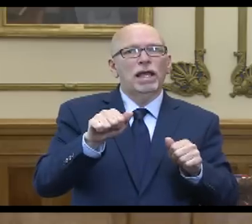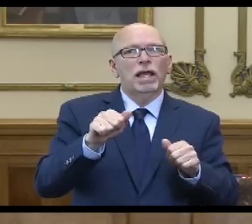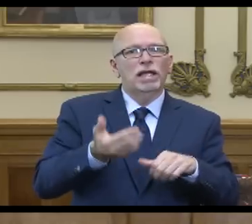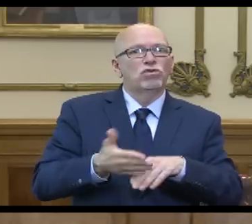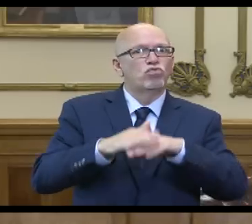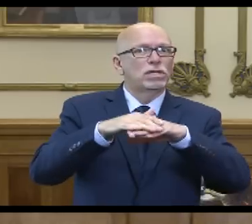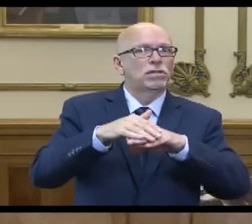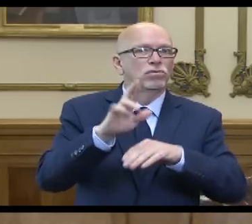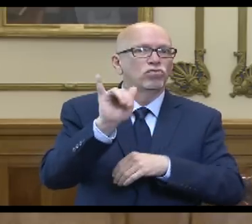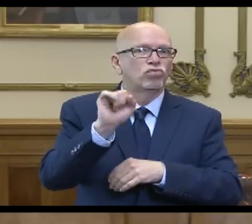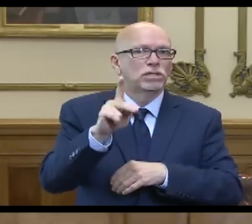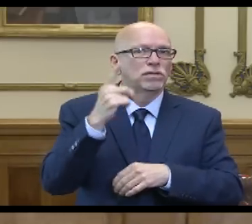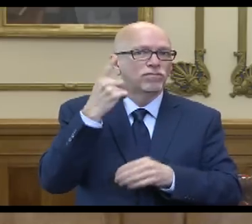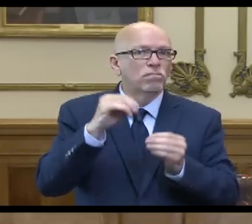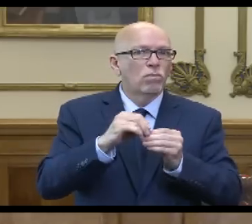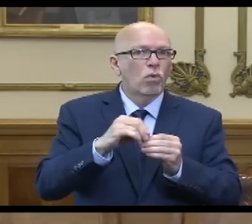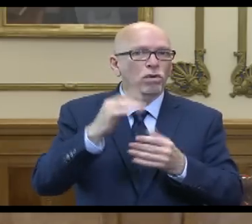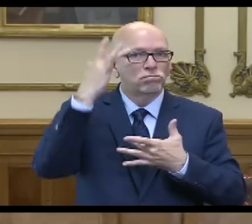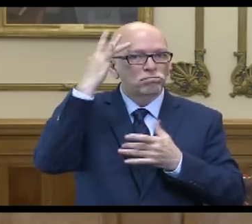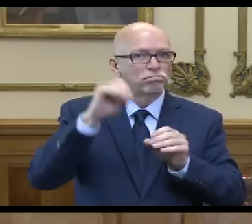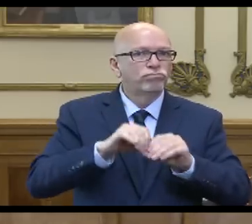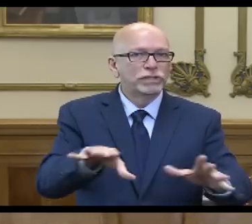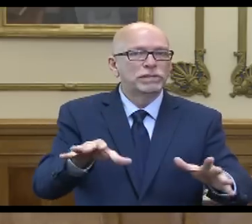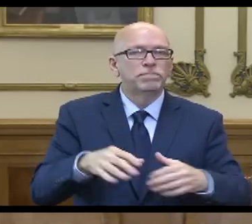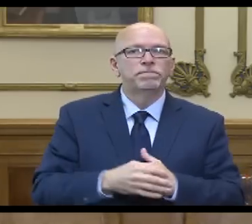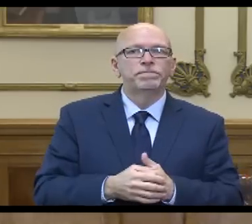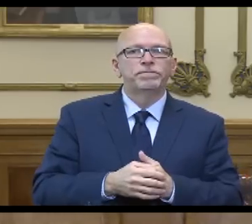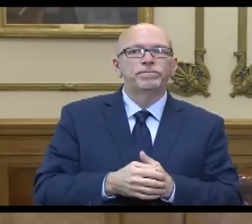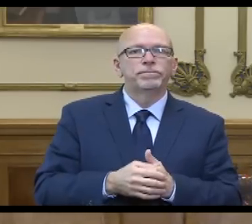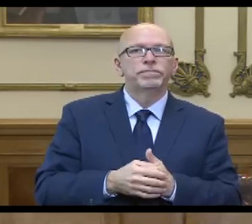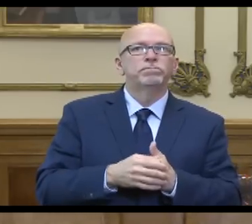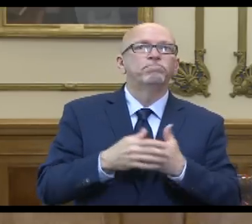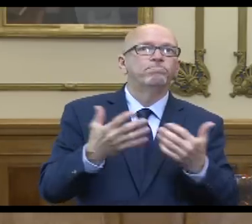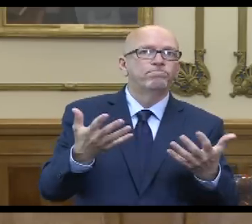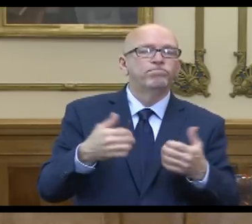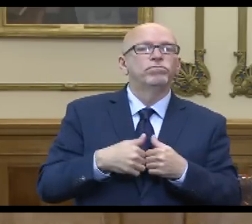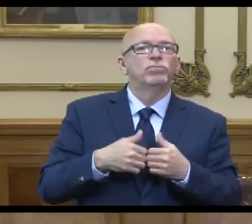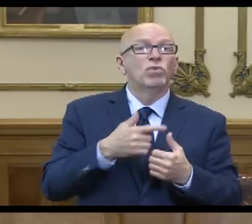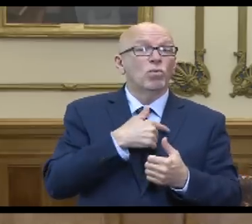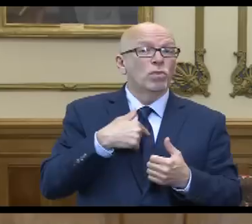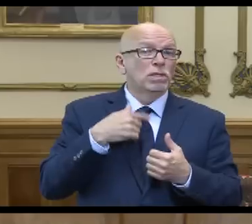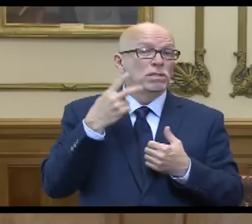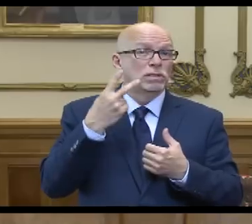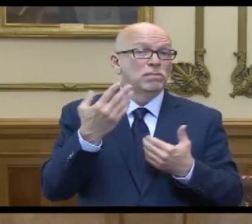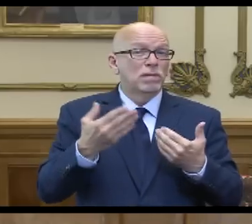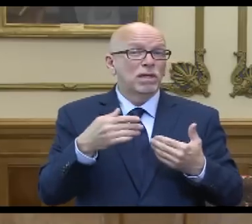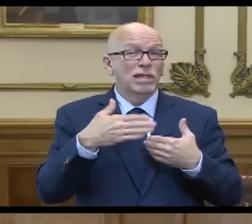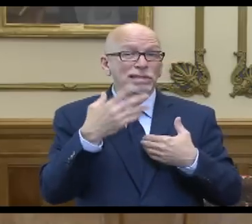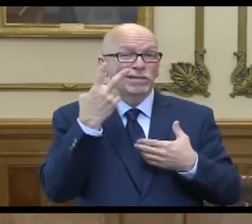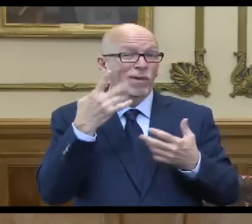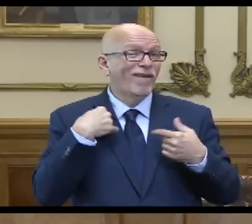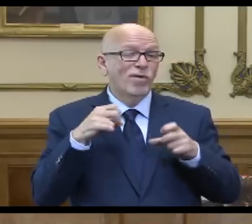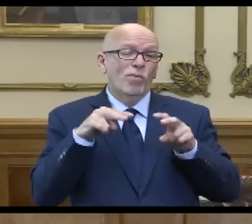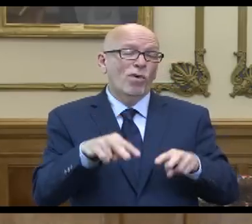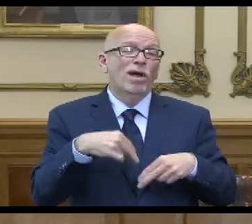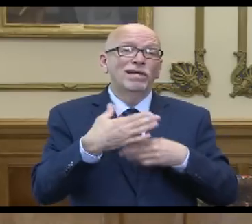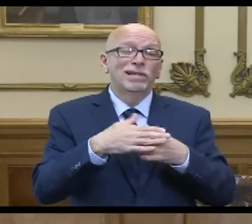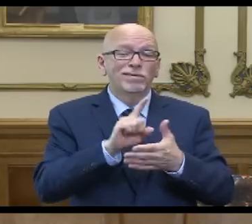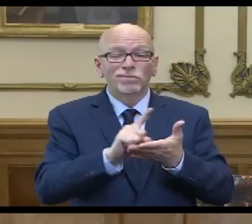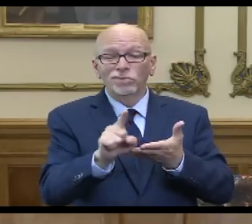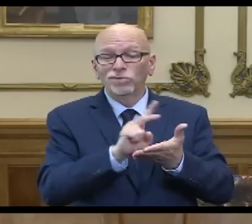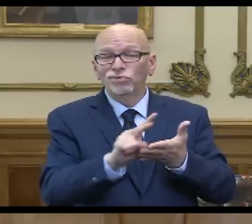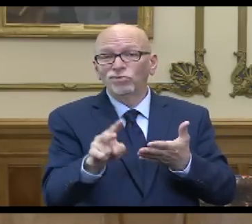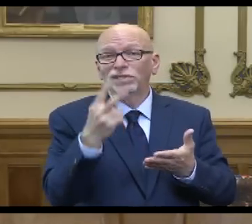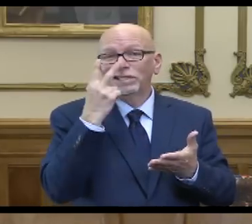increase the risk for more infections to occur. And that is something that wouldn't be seen probably for the next 7 to 10 days with regards to number